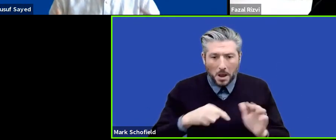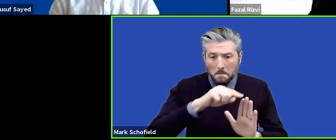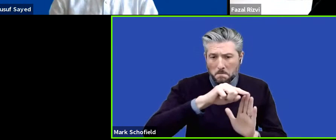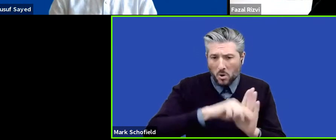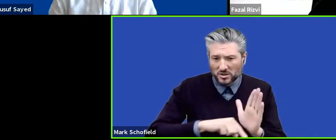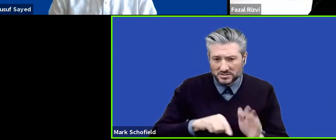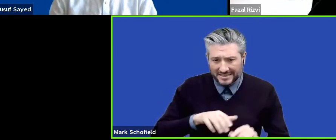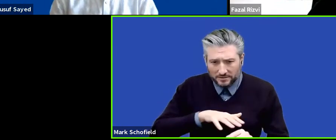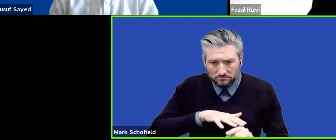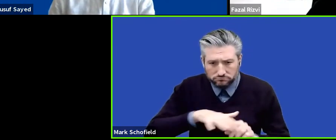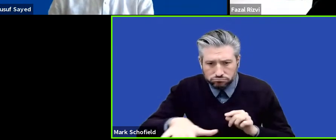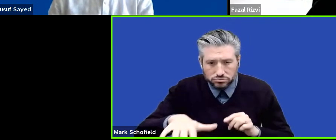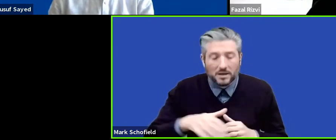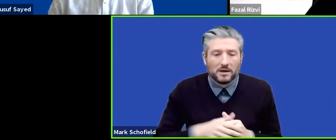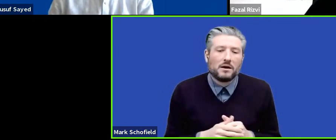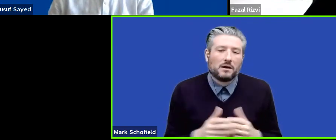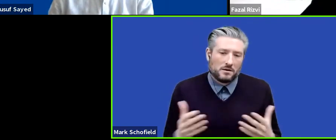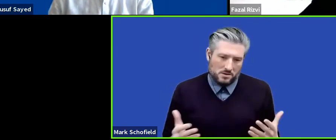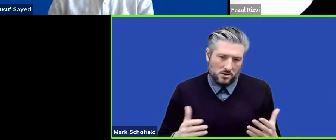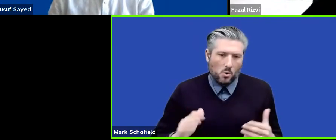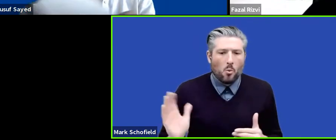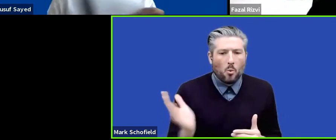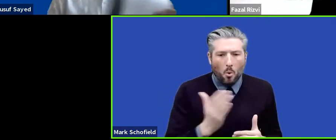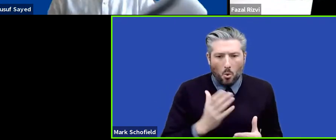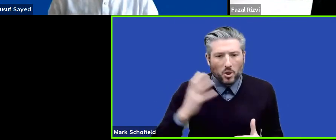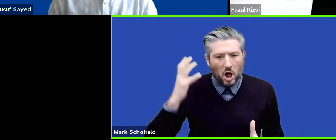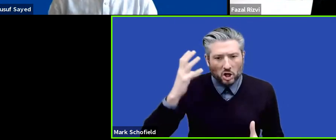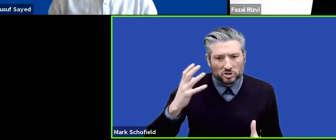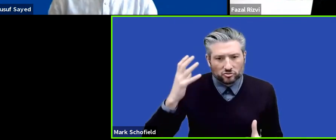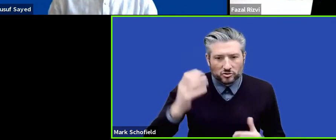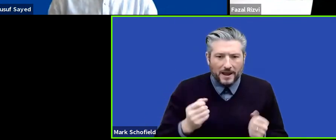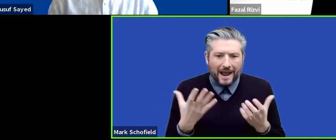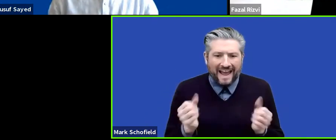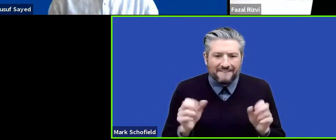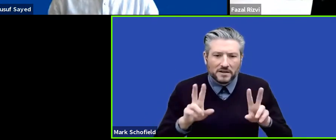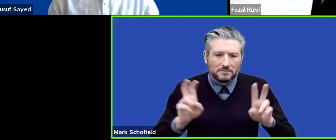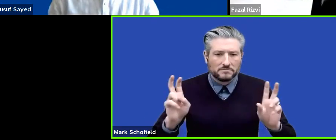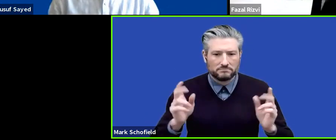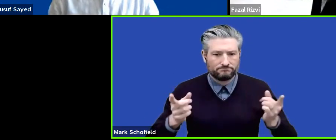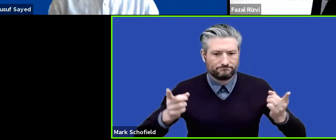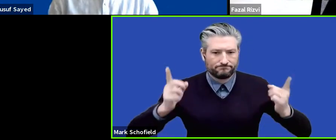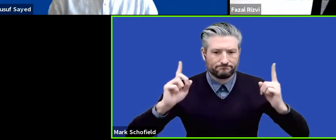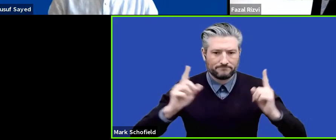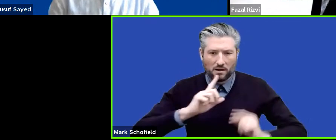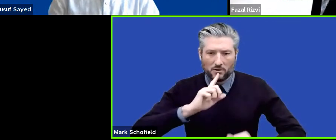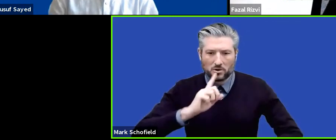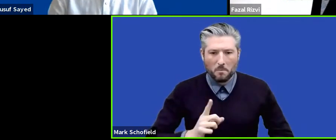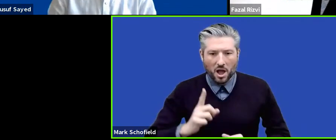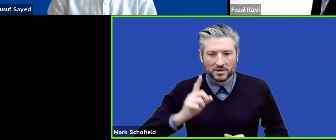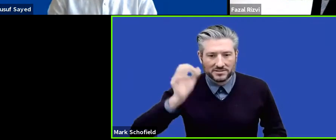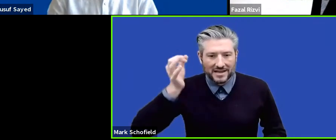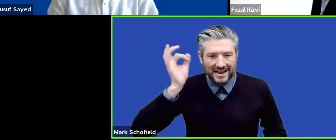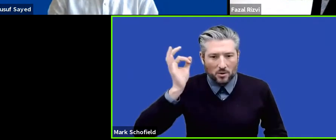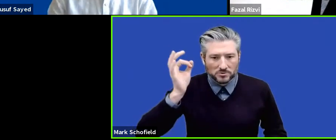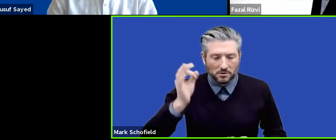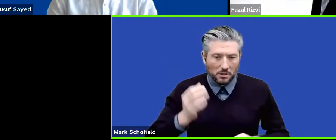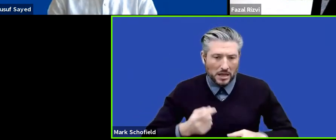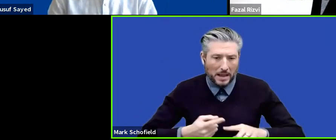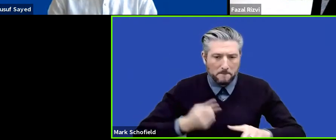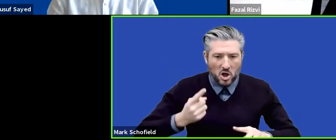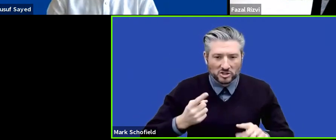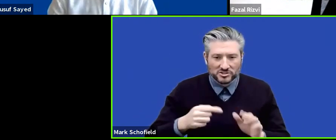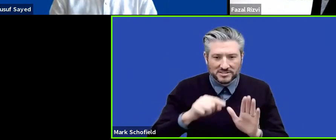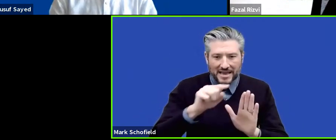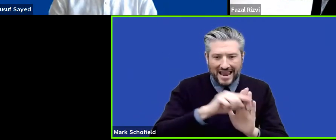country has some form of command council, some form of emergency legislation. What does that tell